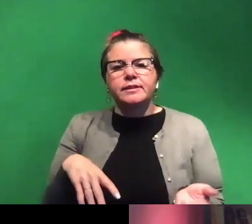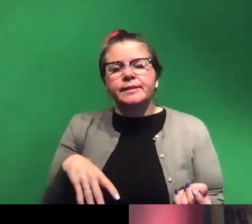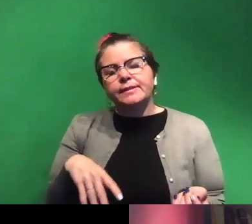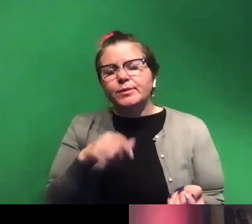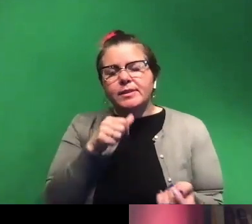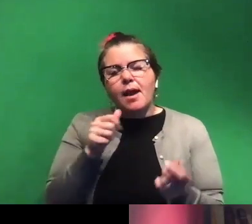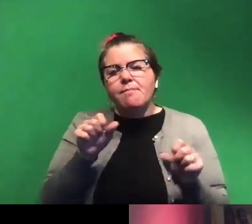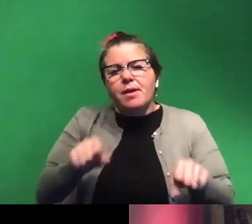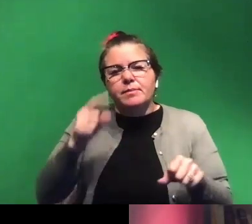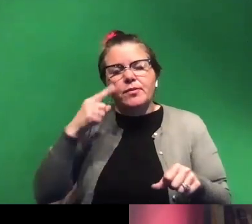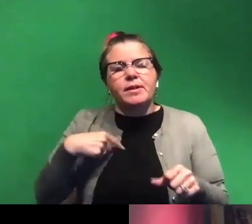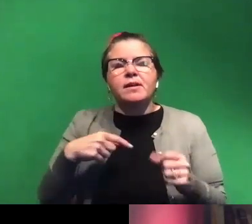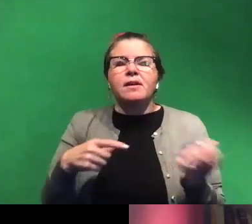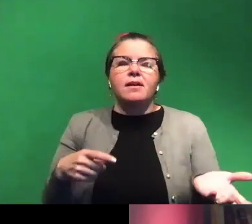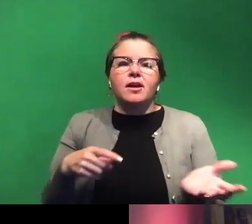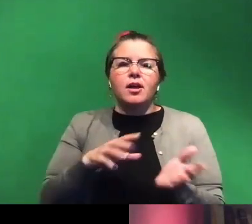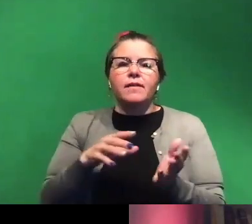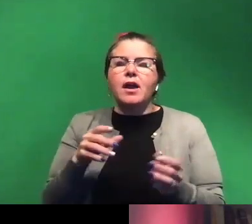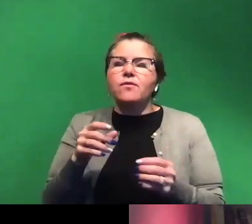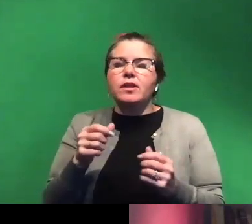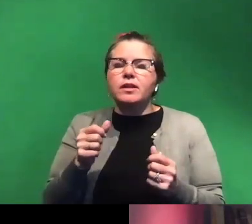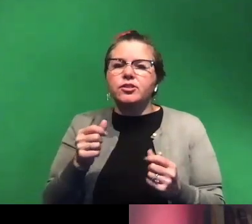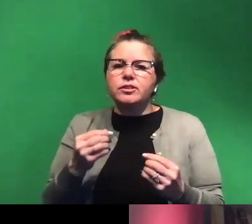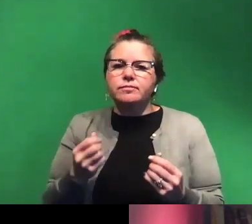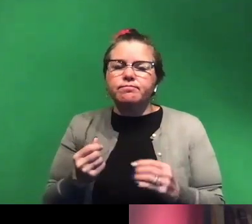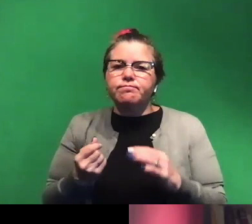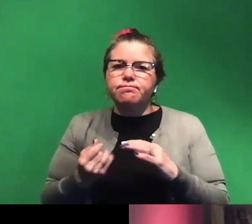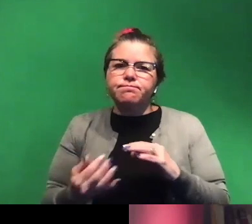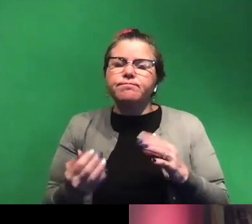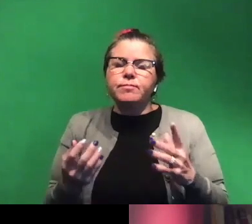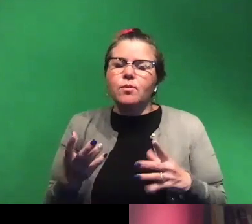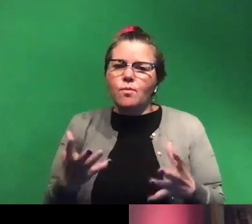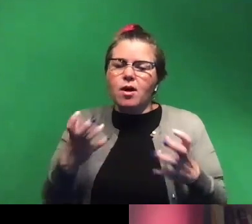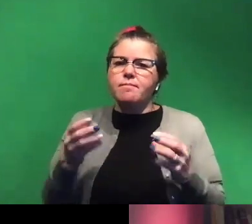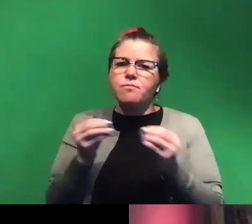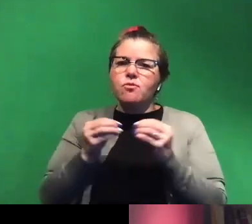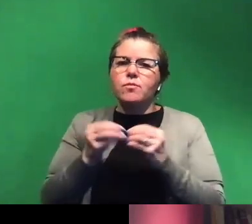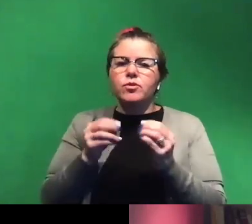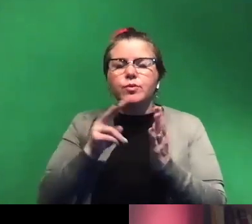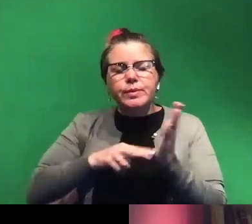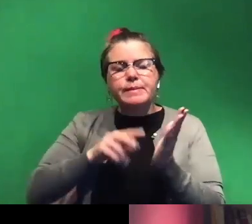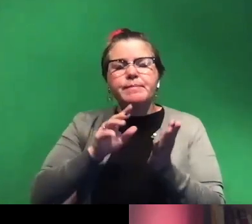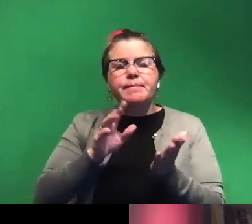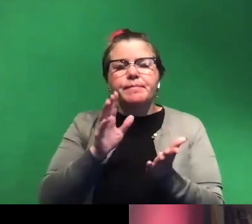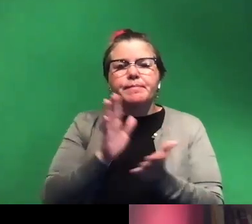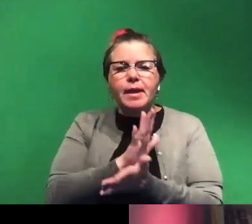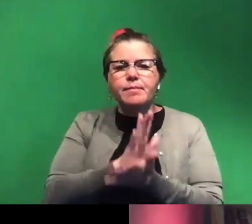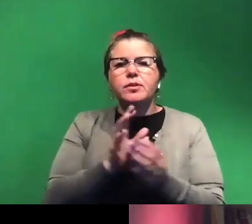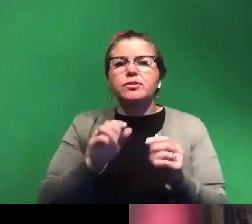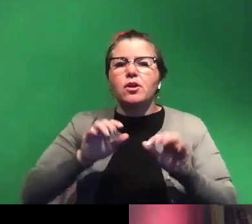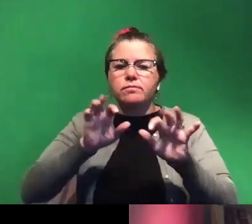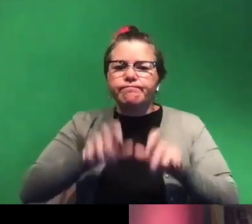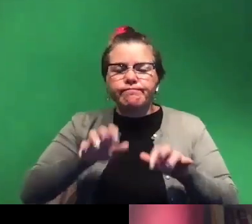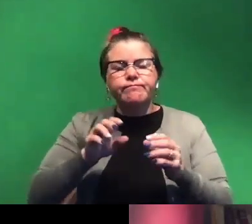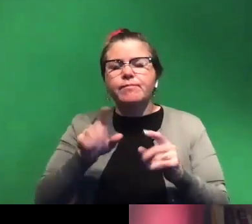I learned more, that was like the spark that really rekindled this. And as I was reading papers, I started blogging about them, started writing about them, and I just got